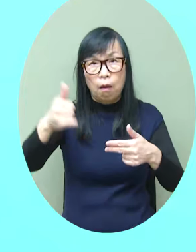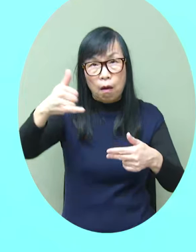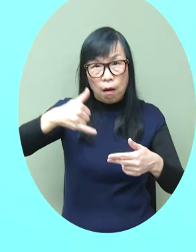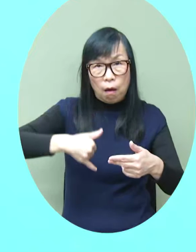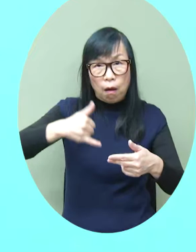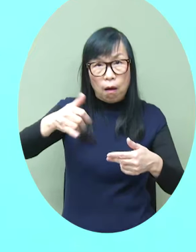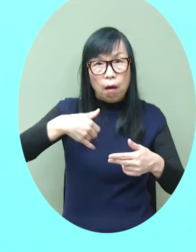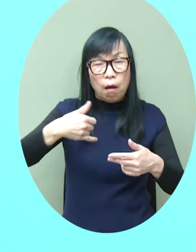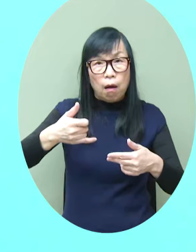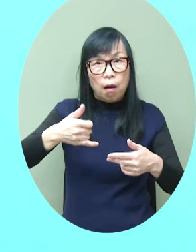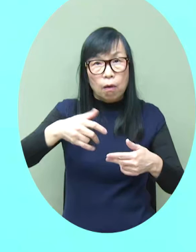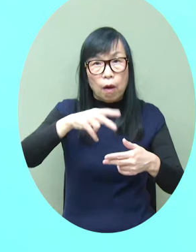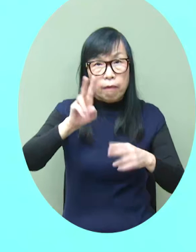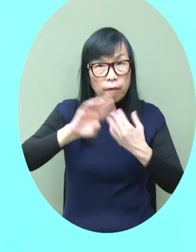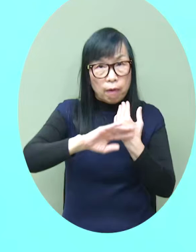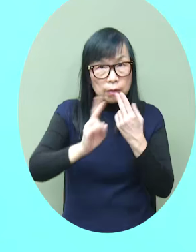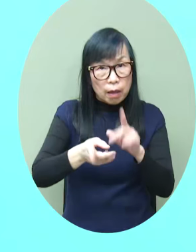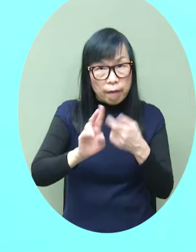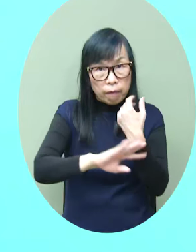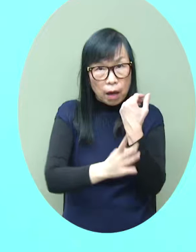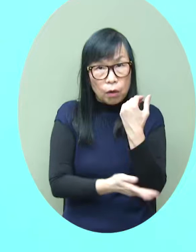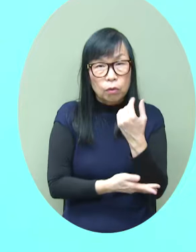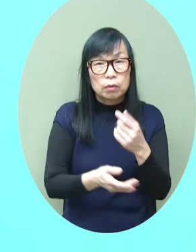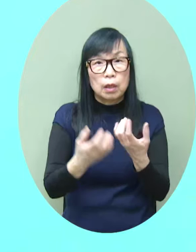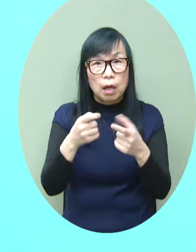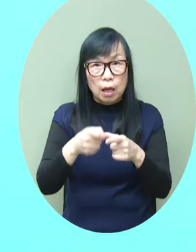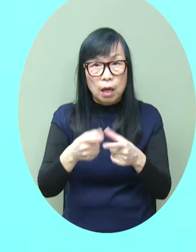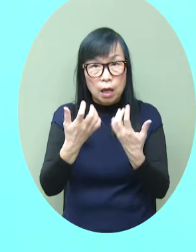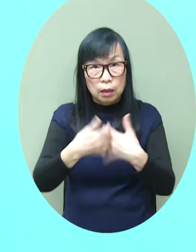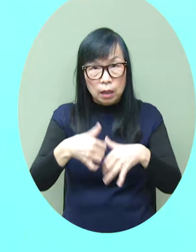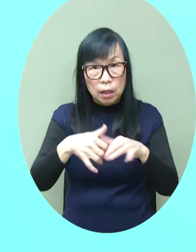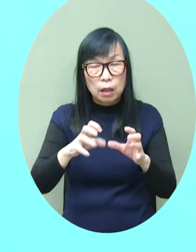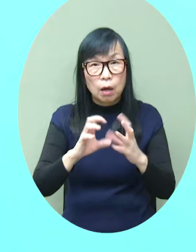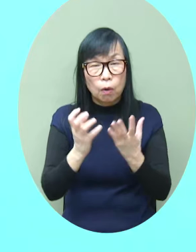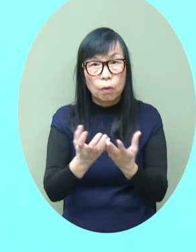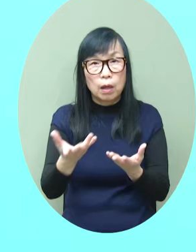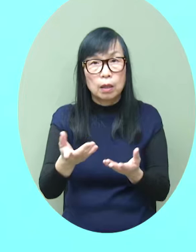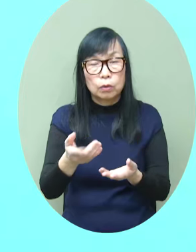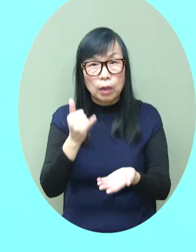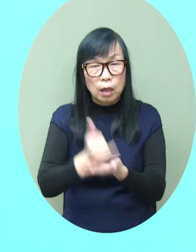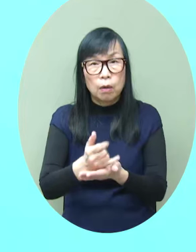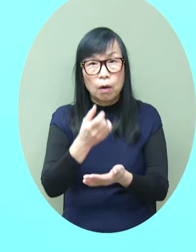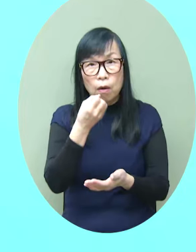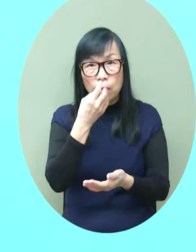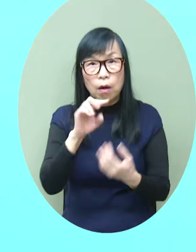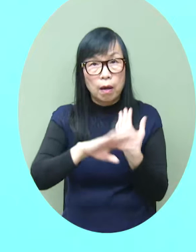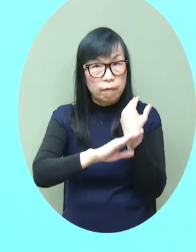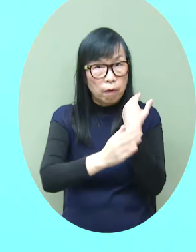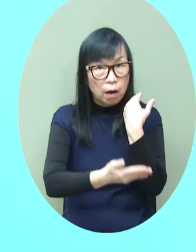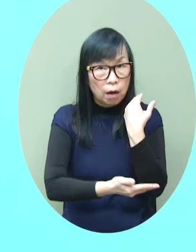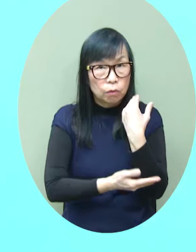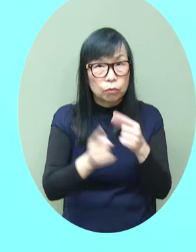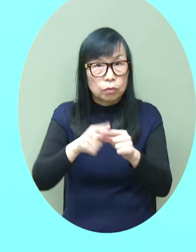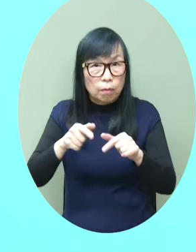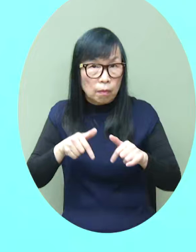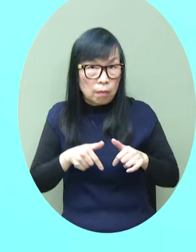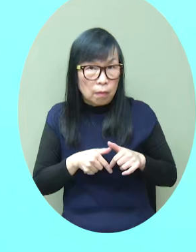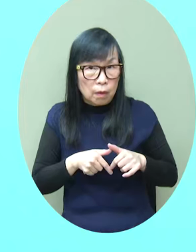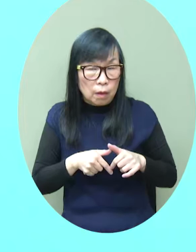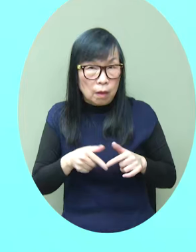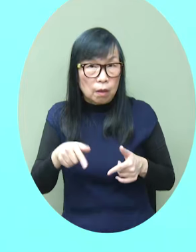a legal hub set up by the Department of Justice. And last week, we have a very important